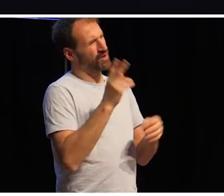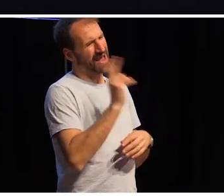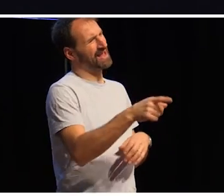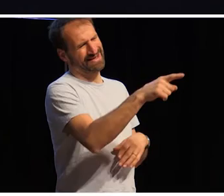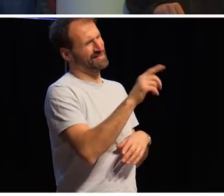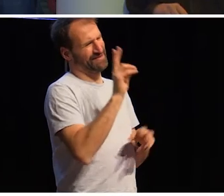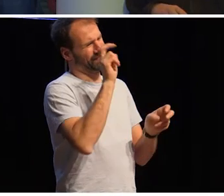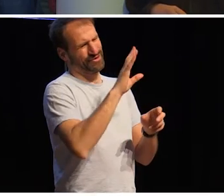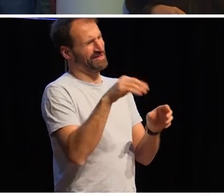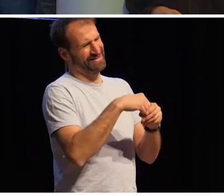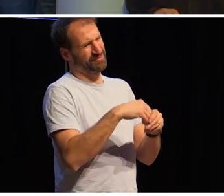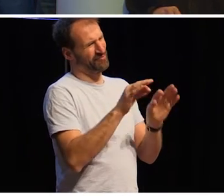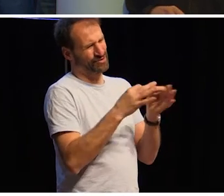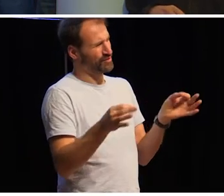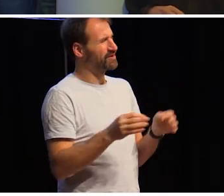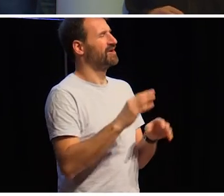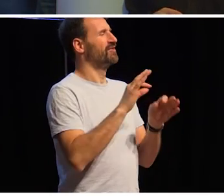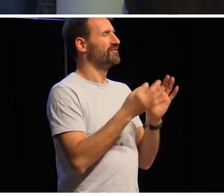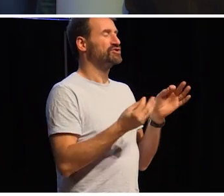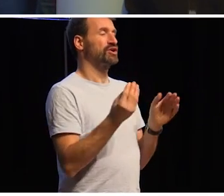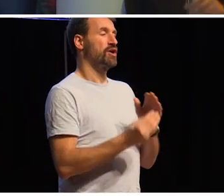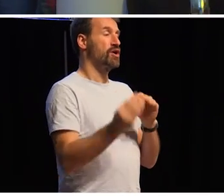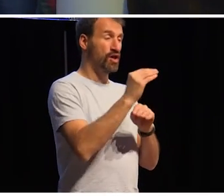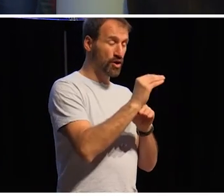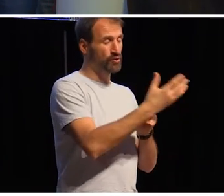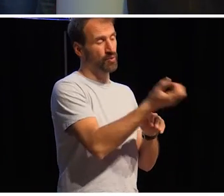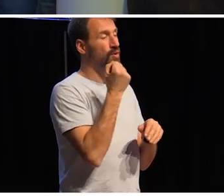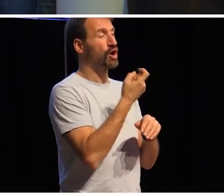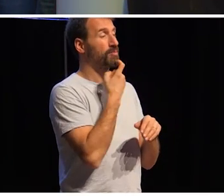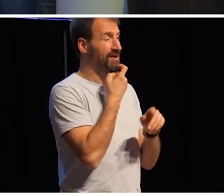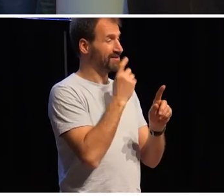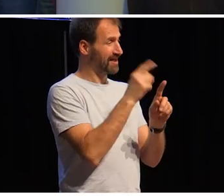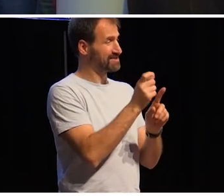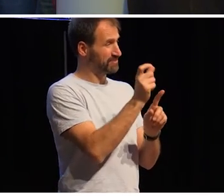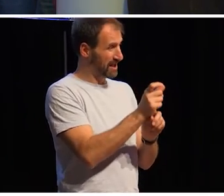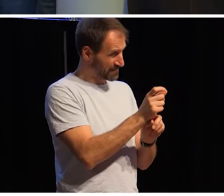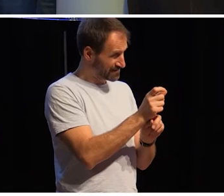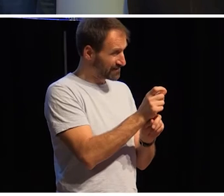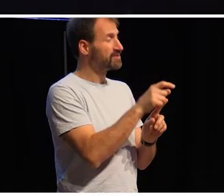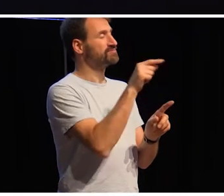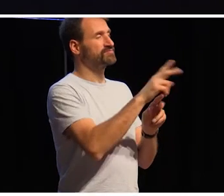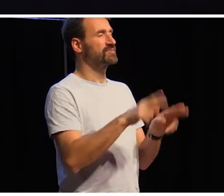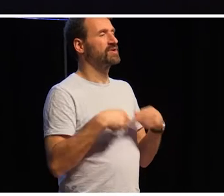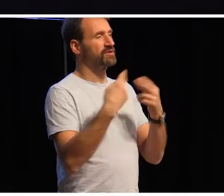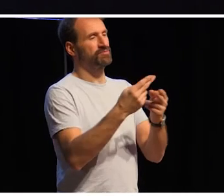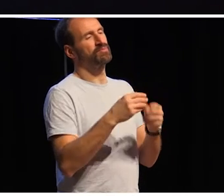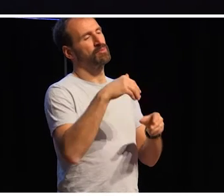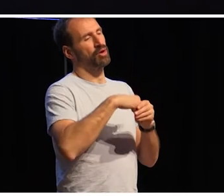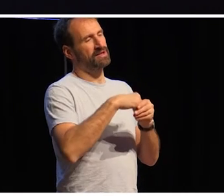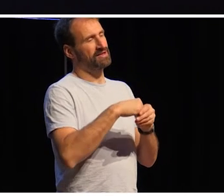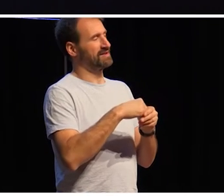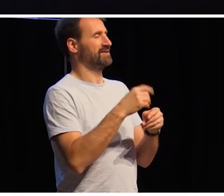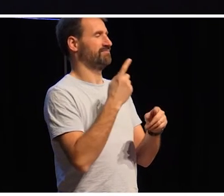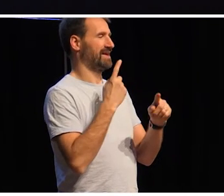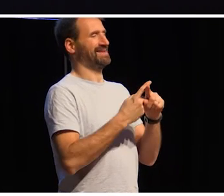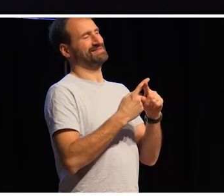function. Function load takes object as a parameter, and it returns the property x of object. So you